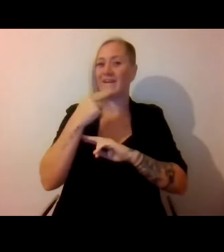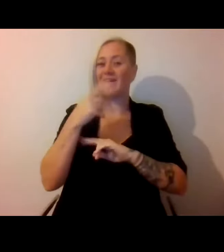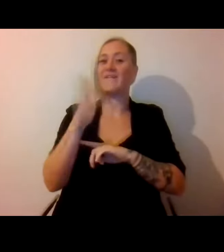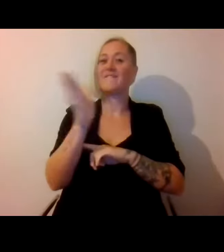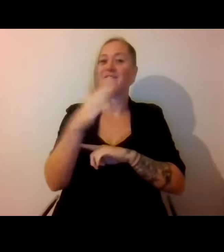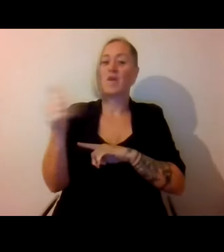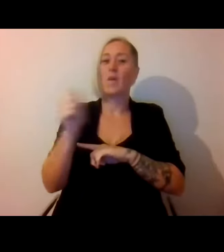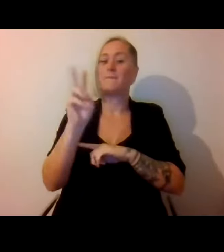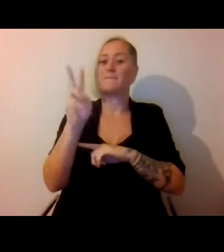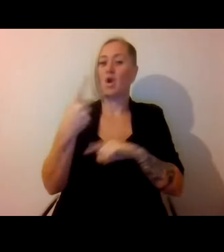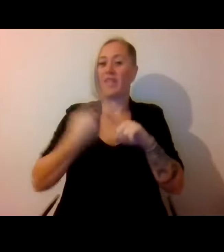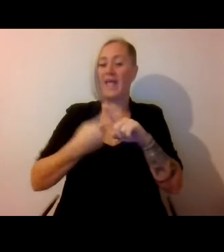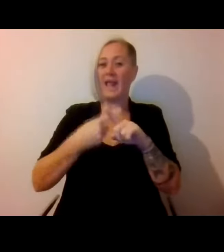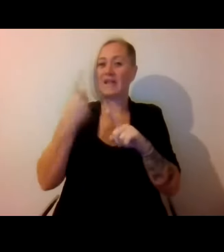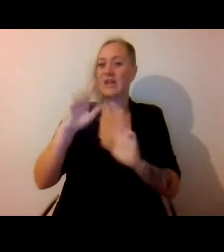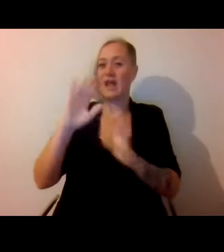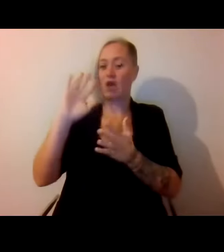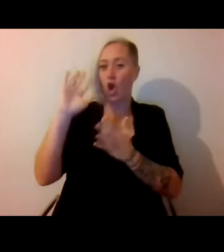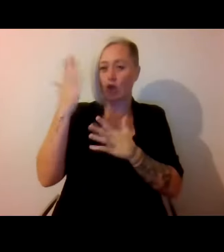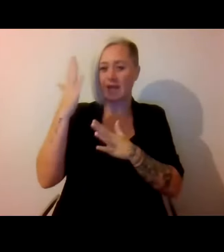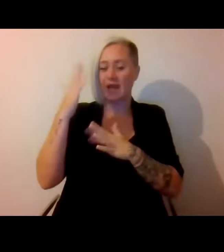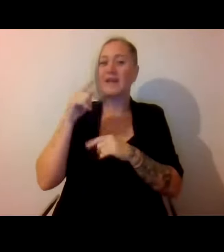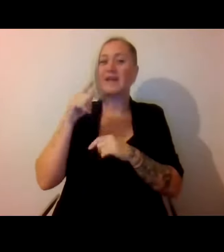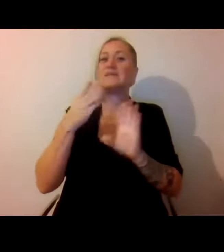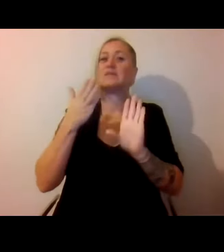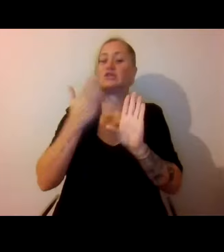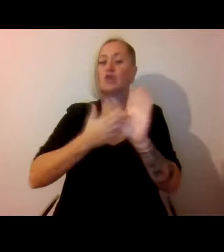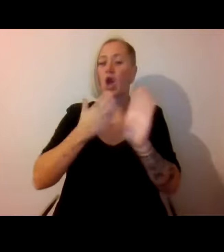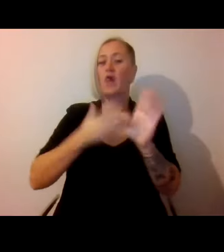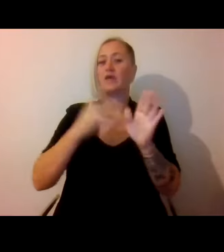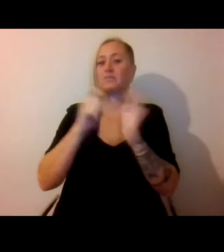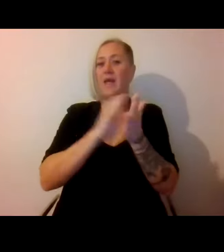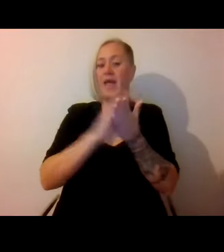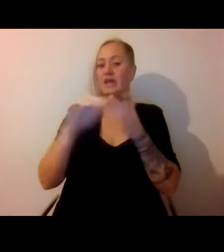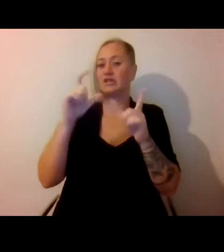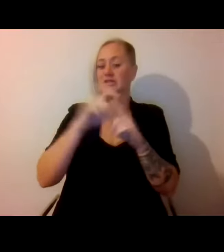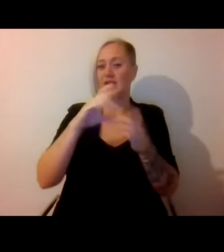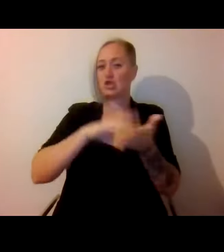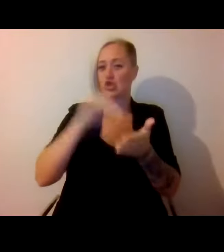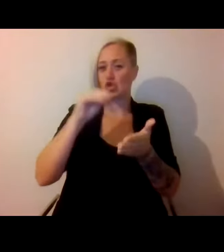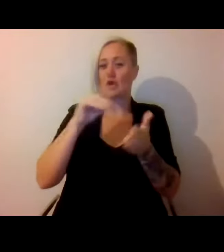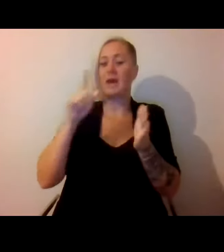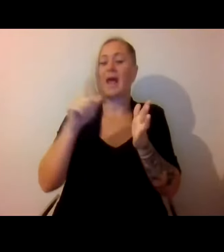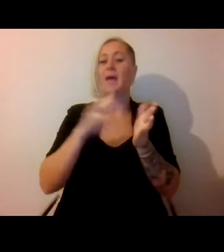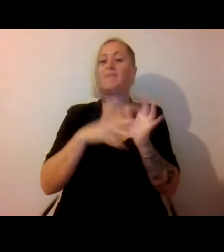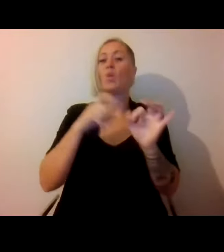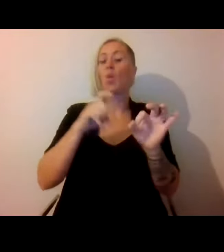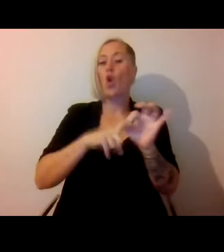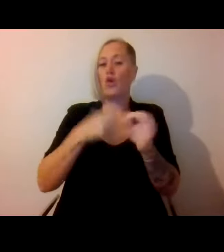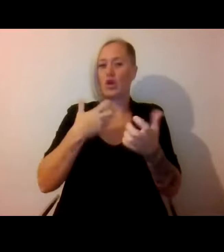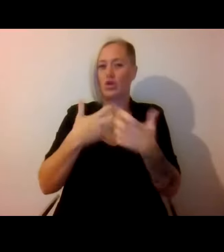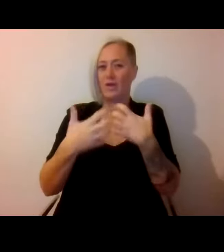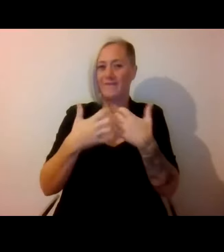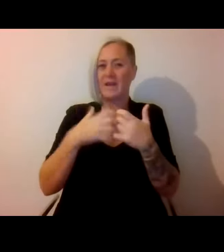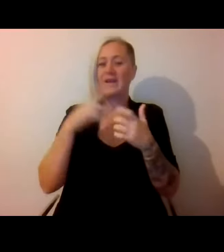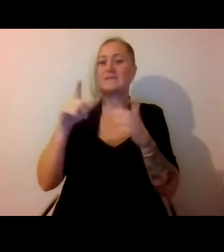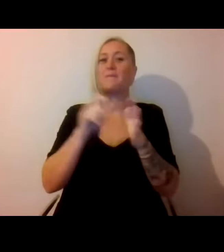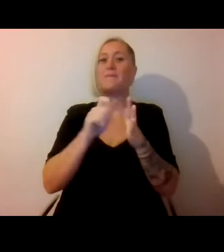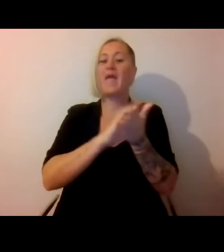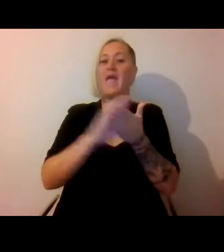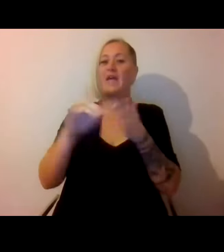and AUSLAN. He is a psychology PhD student at Macquarie University, and his PhD topic is